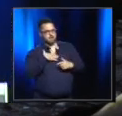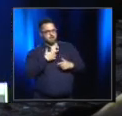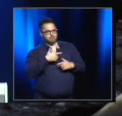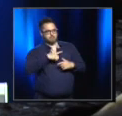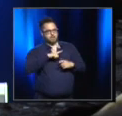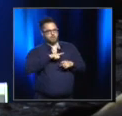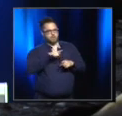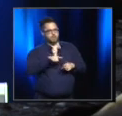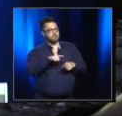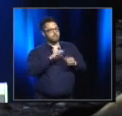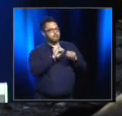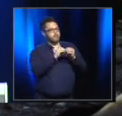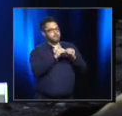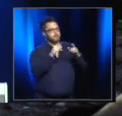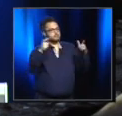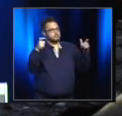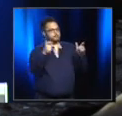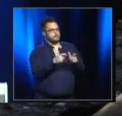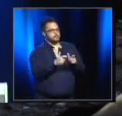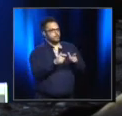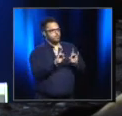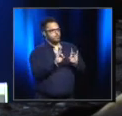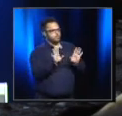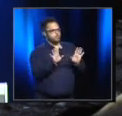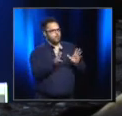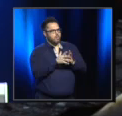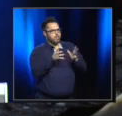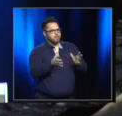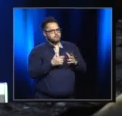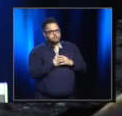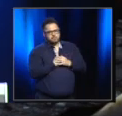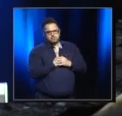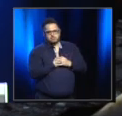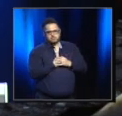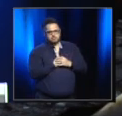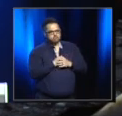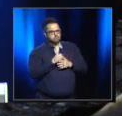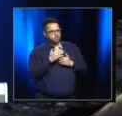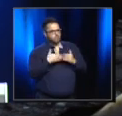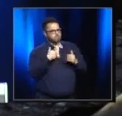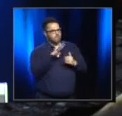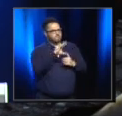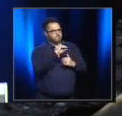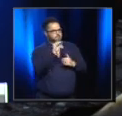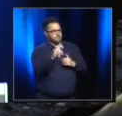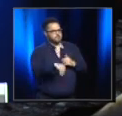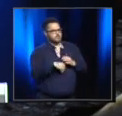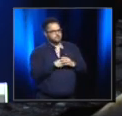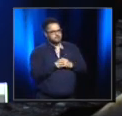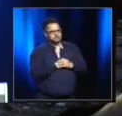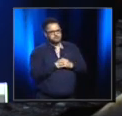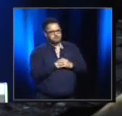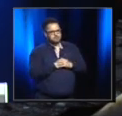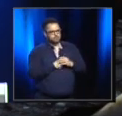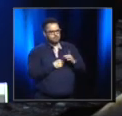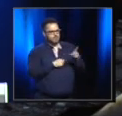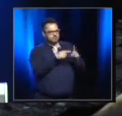had declined substantially. It declined by as much as 50% over that 40-year